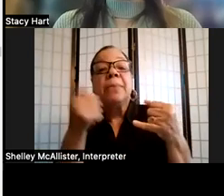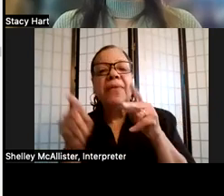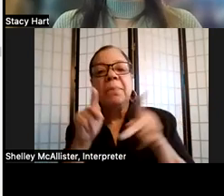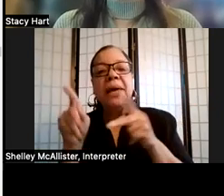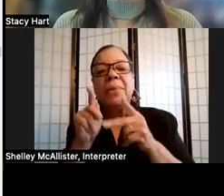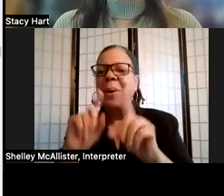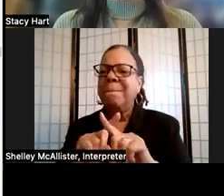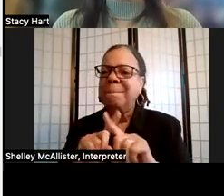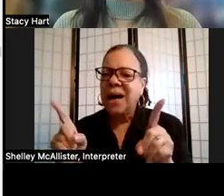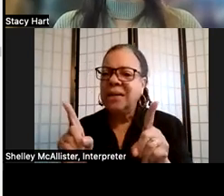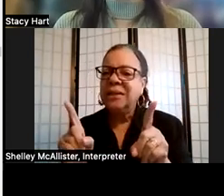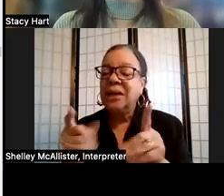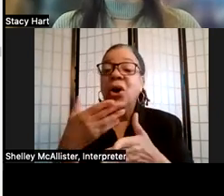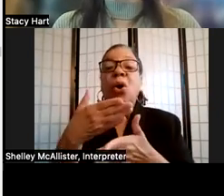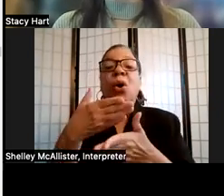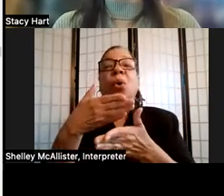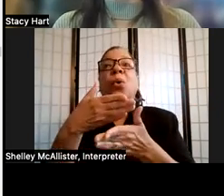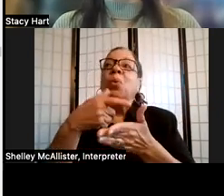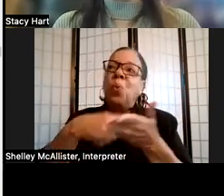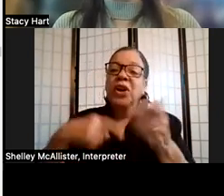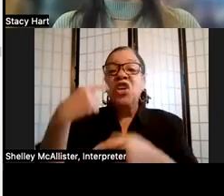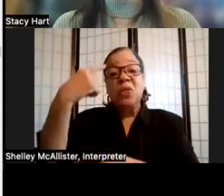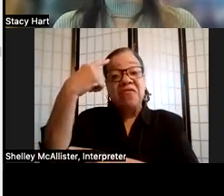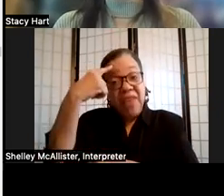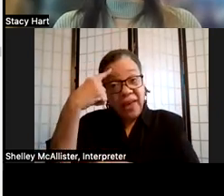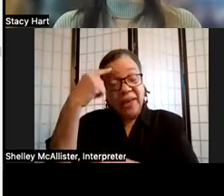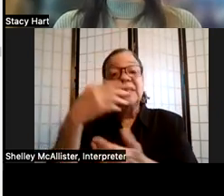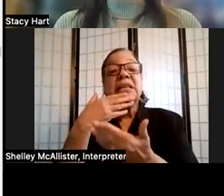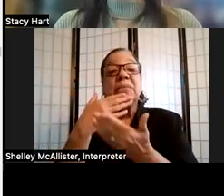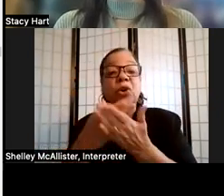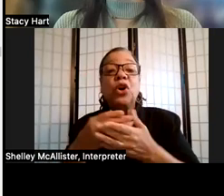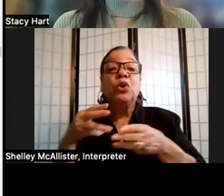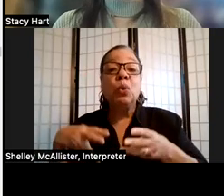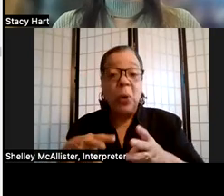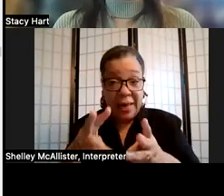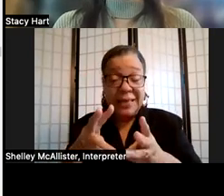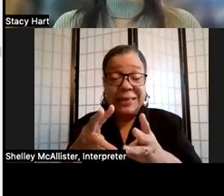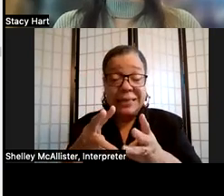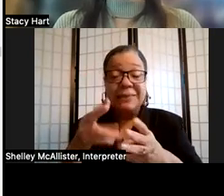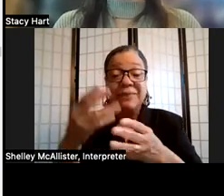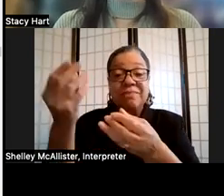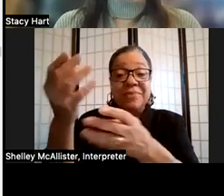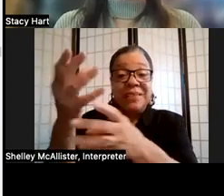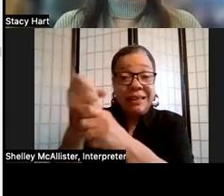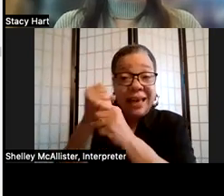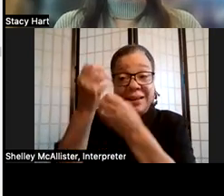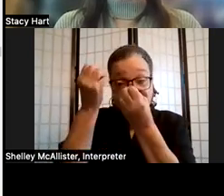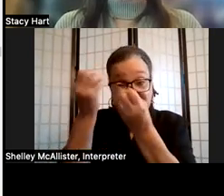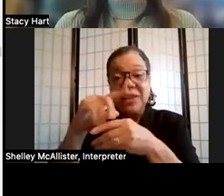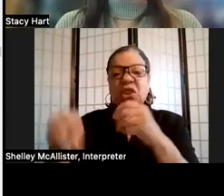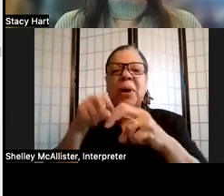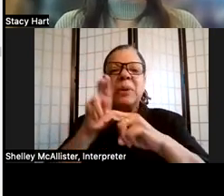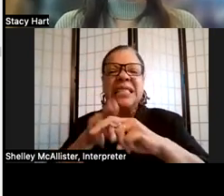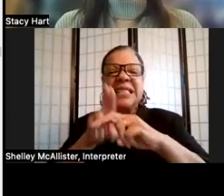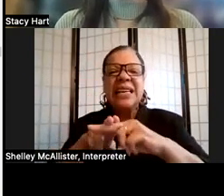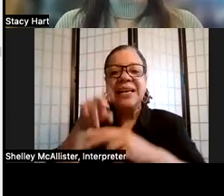However, what are some good ways to solicit information in advance about seating needs?